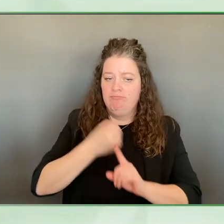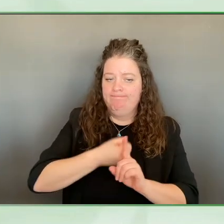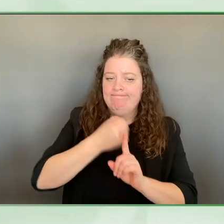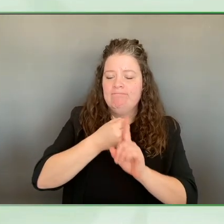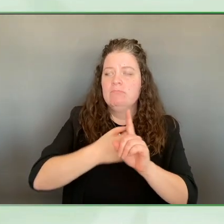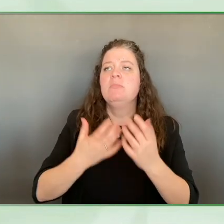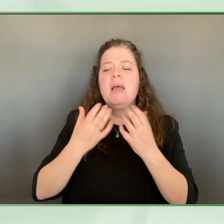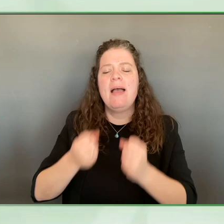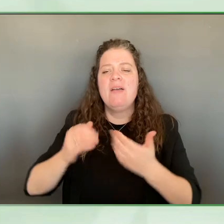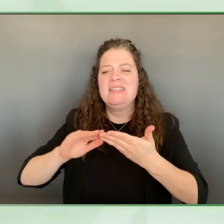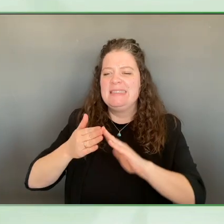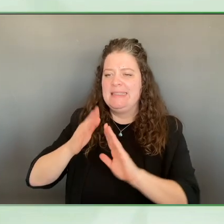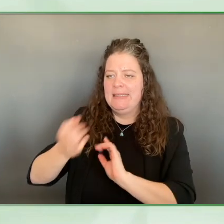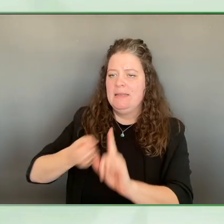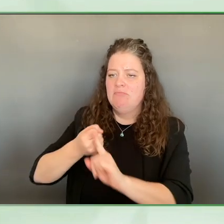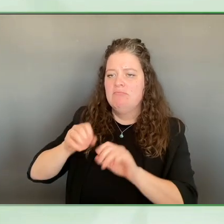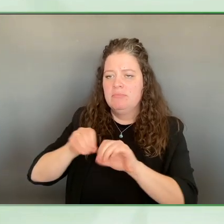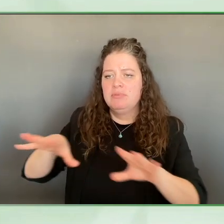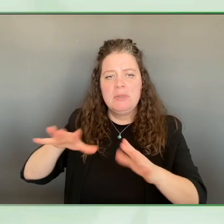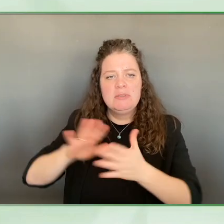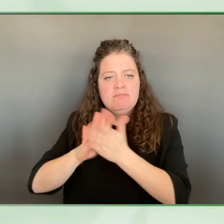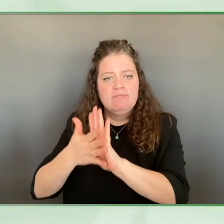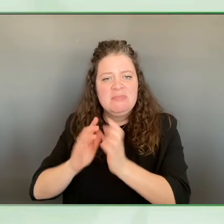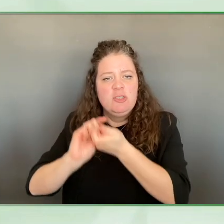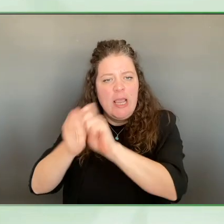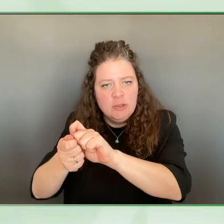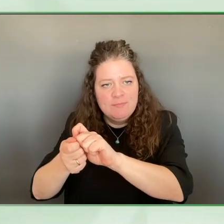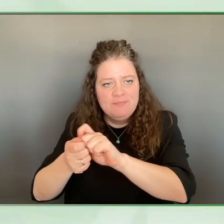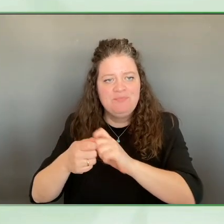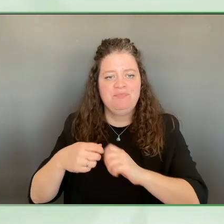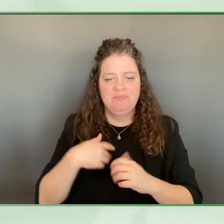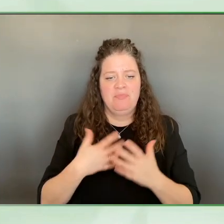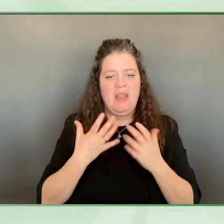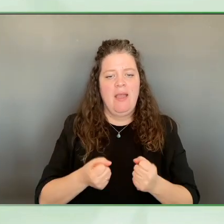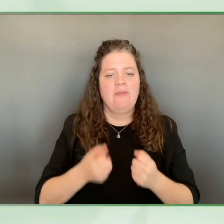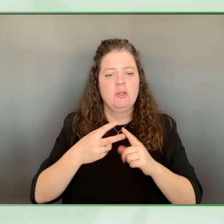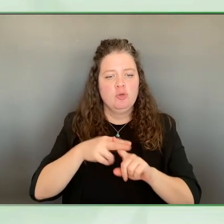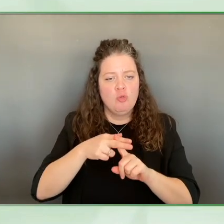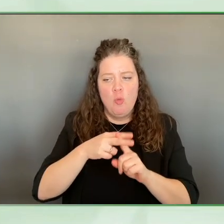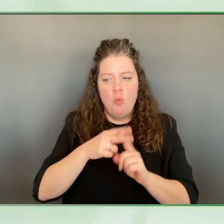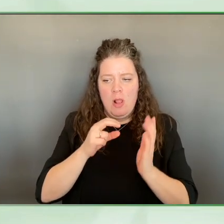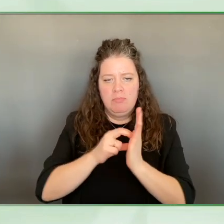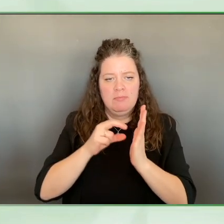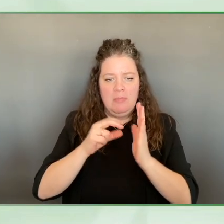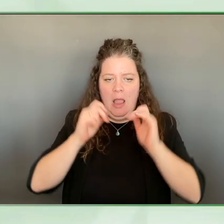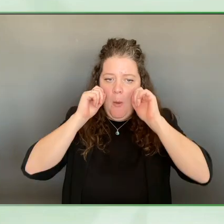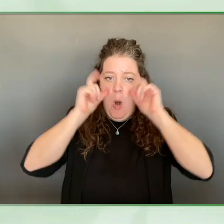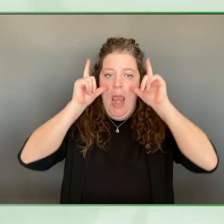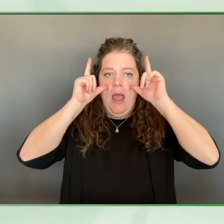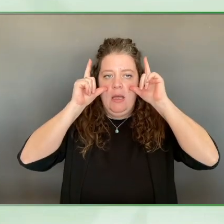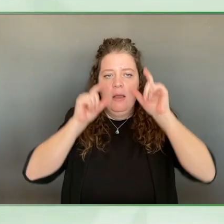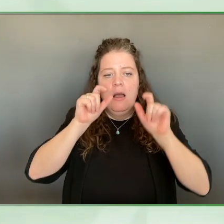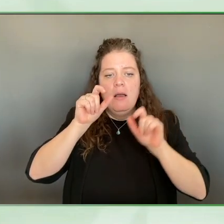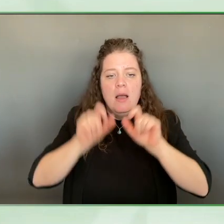people go into the tour, and after they take the tour, we have been like responsible